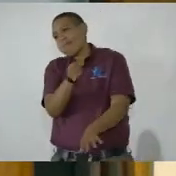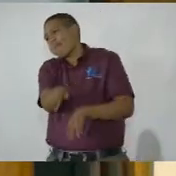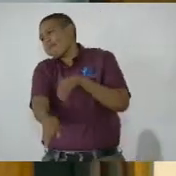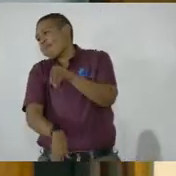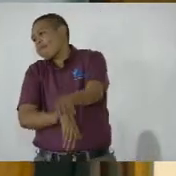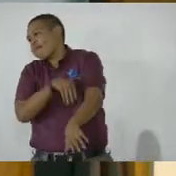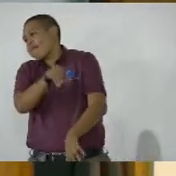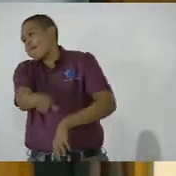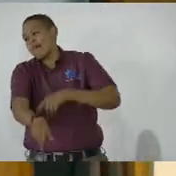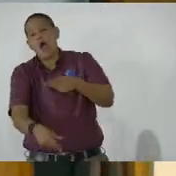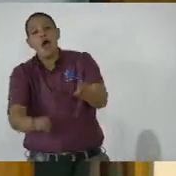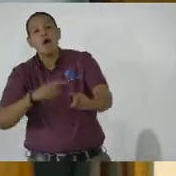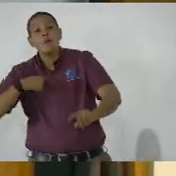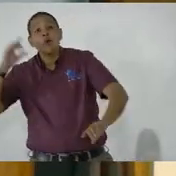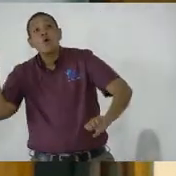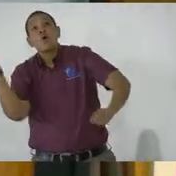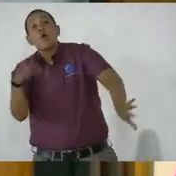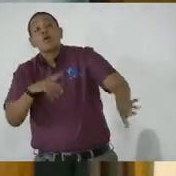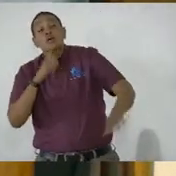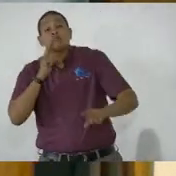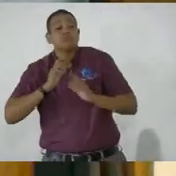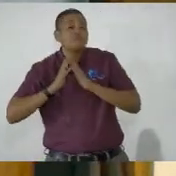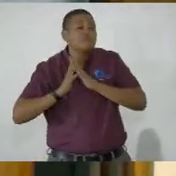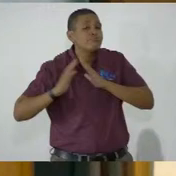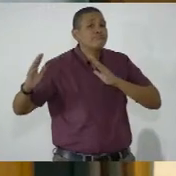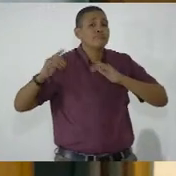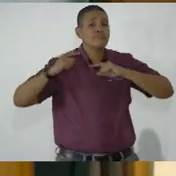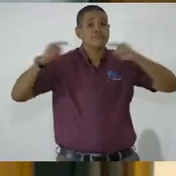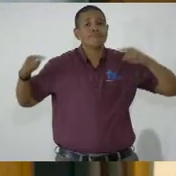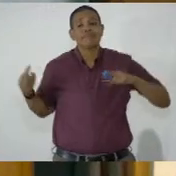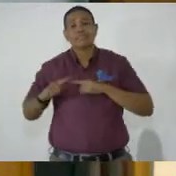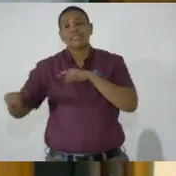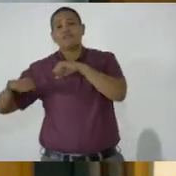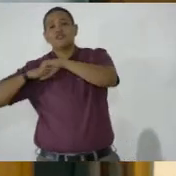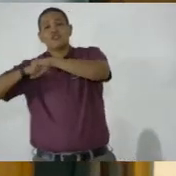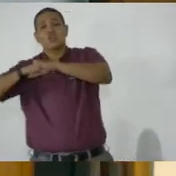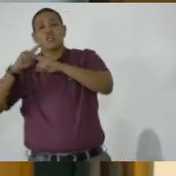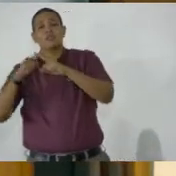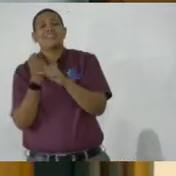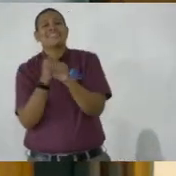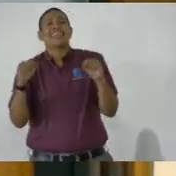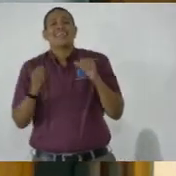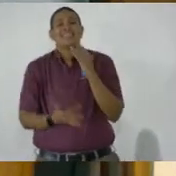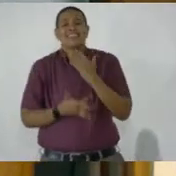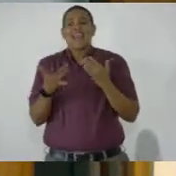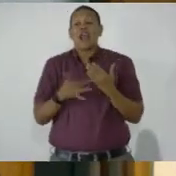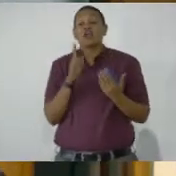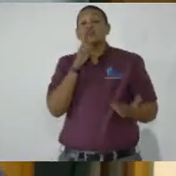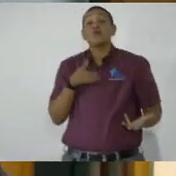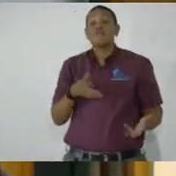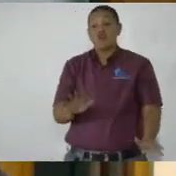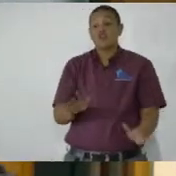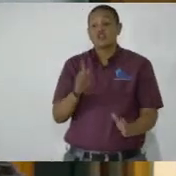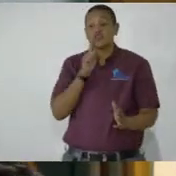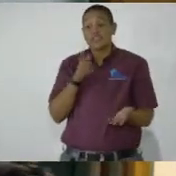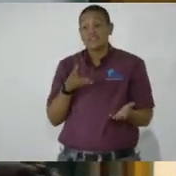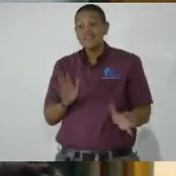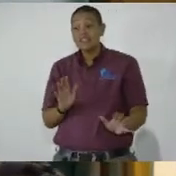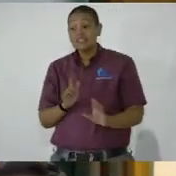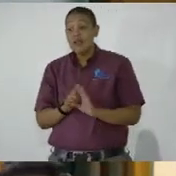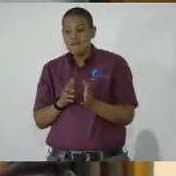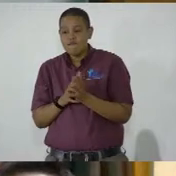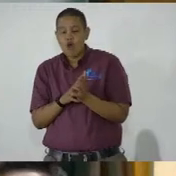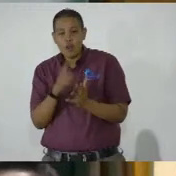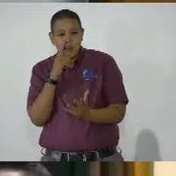also installed a range of security and safety technology to virtually facilitate vulnerable